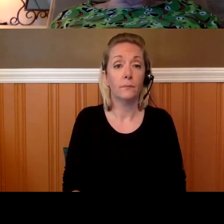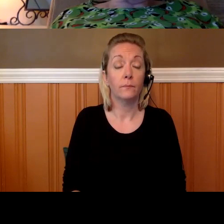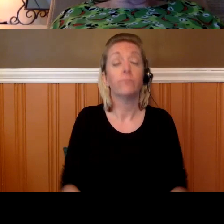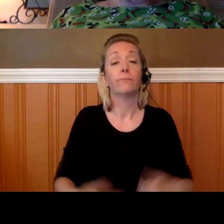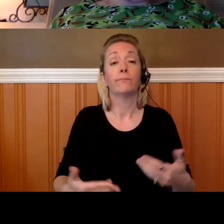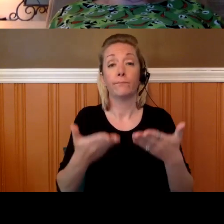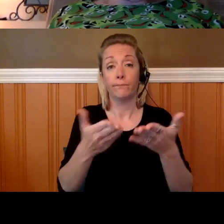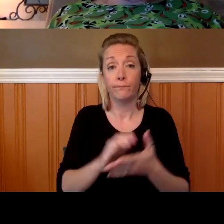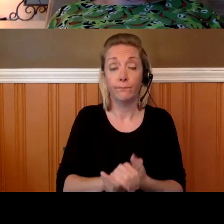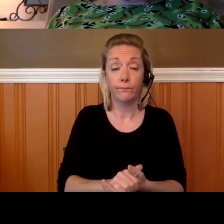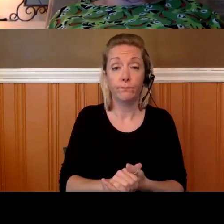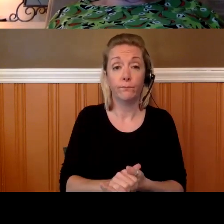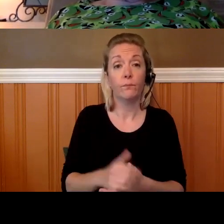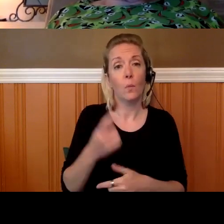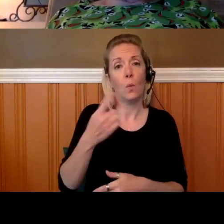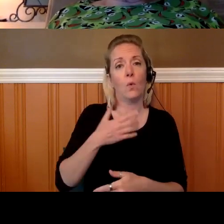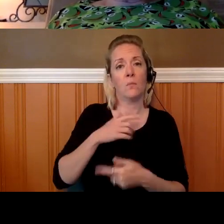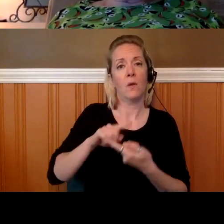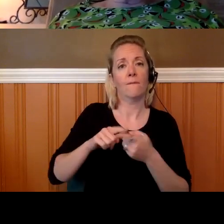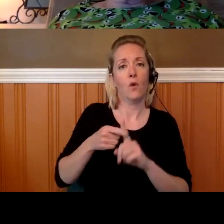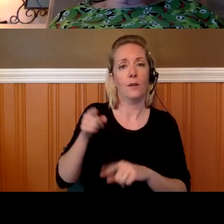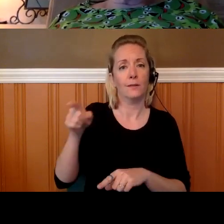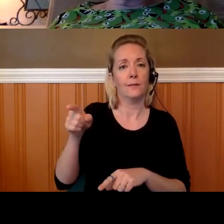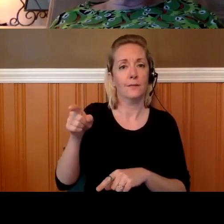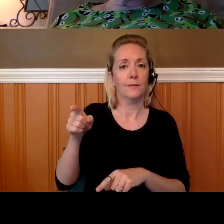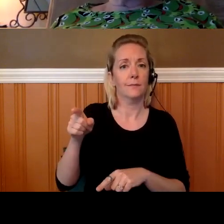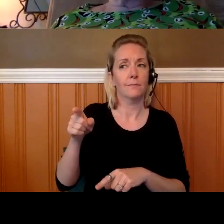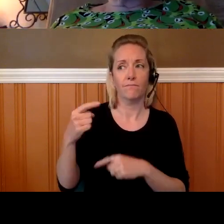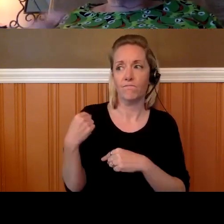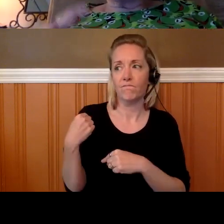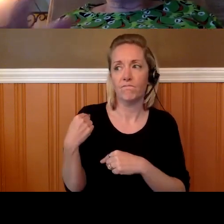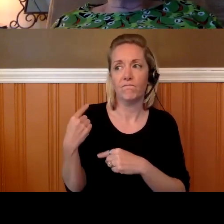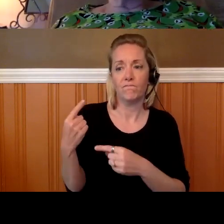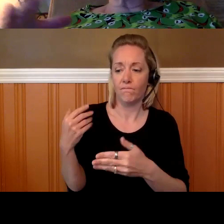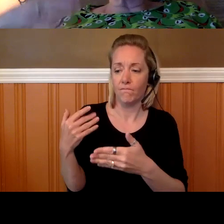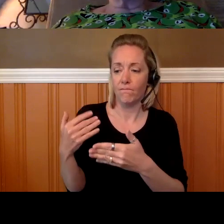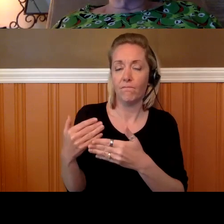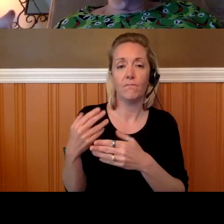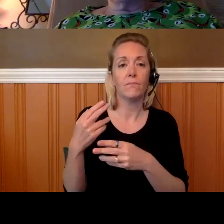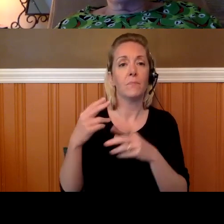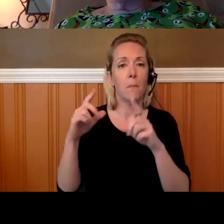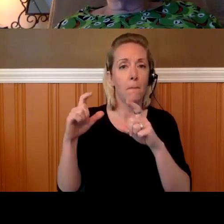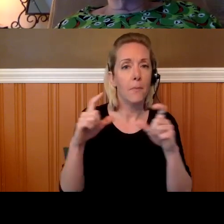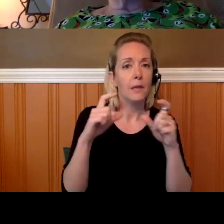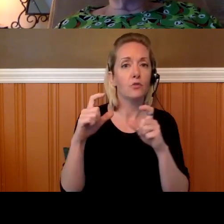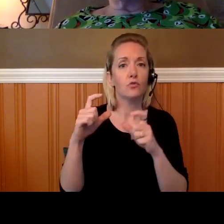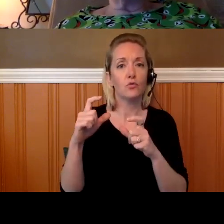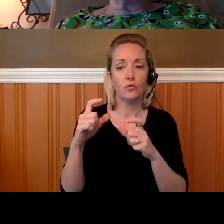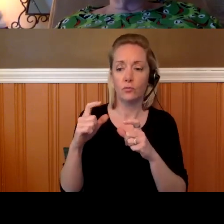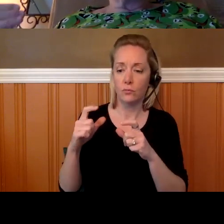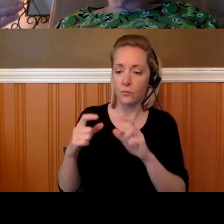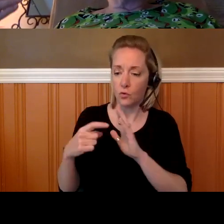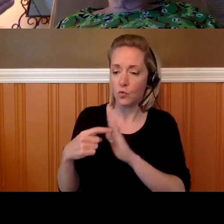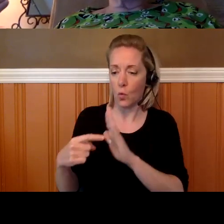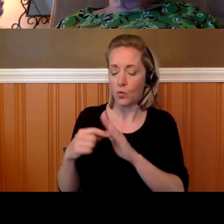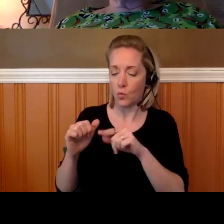So one of my friends that was using photos to make choices and to know what was going on in her day,